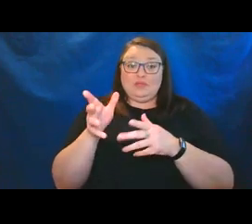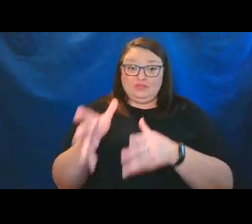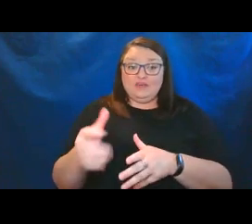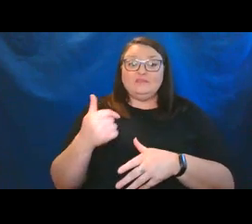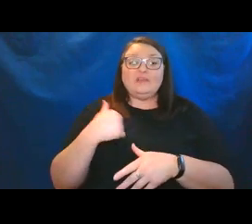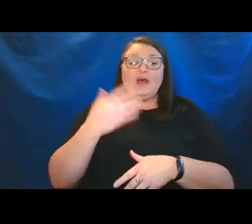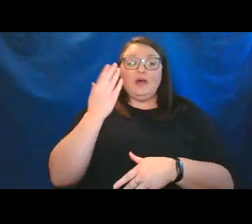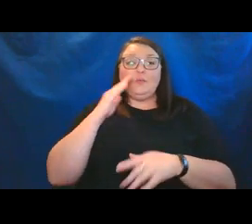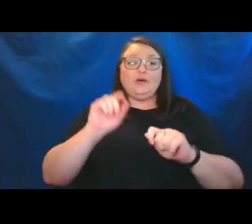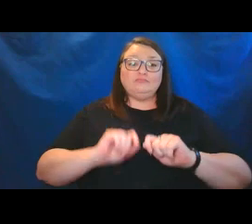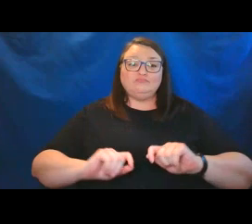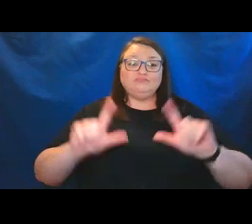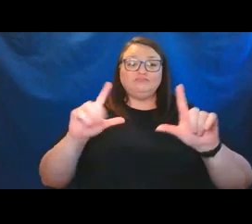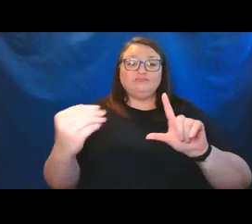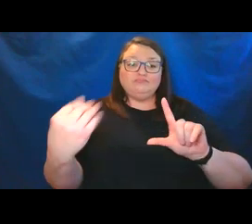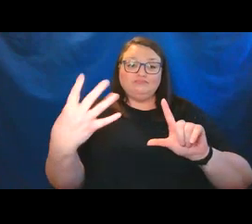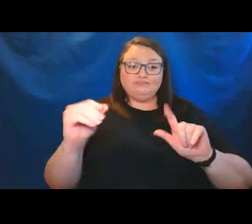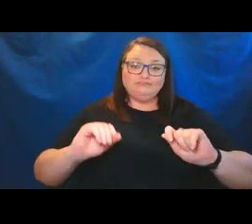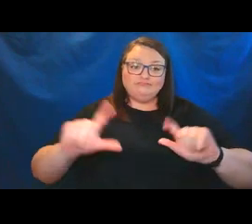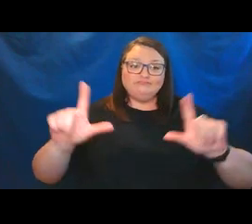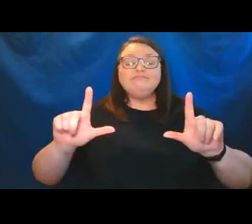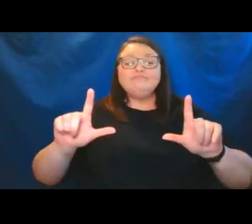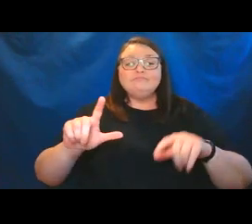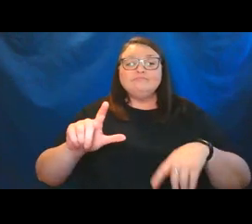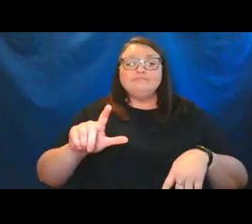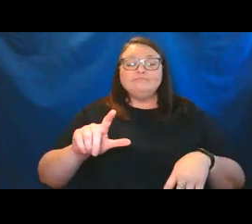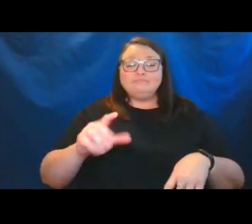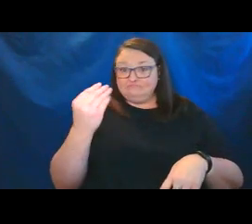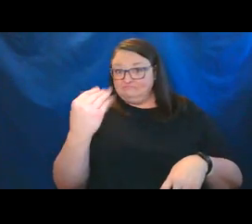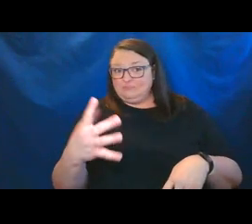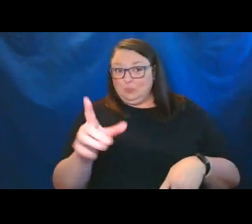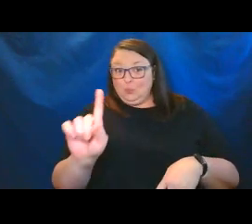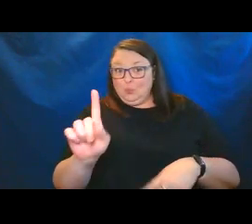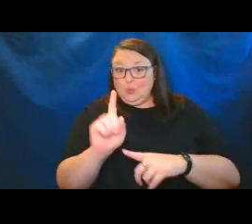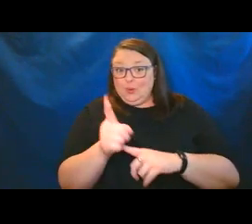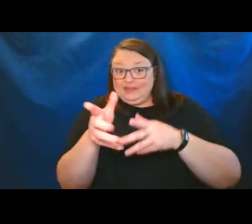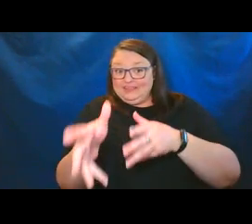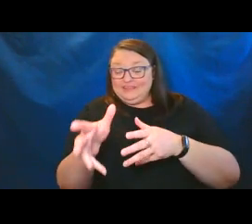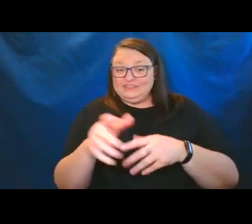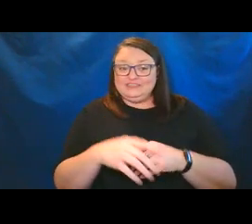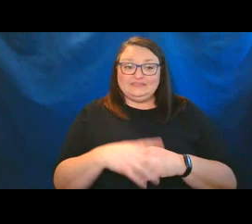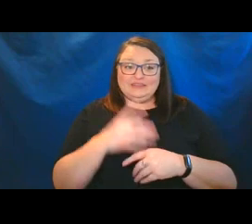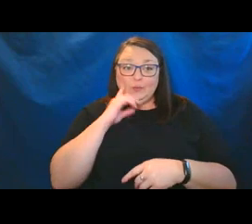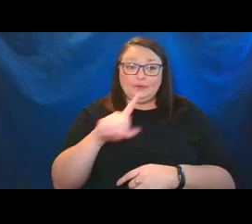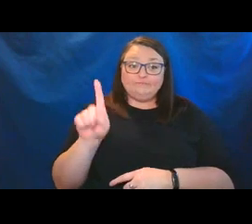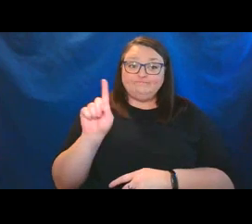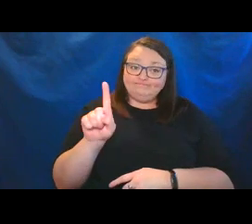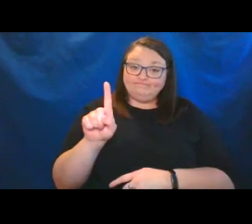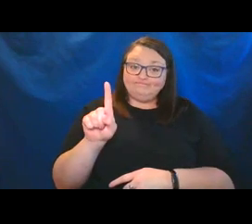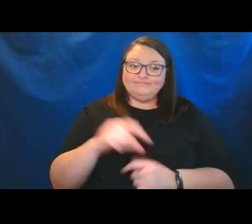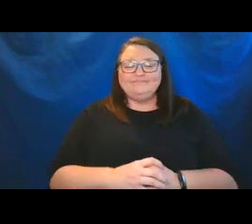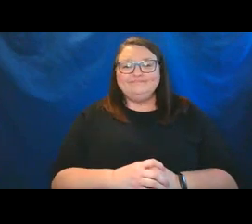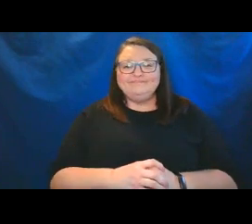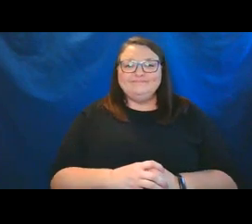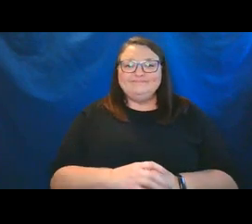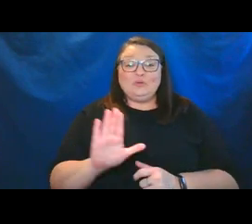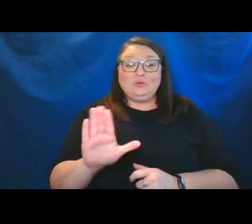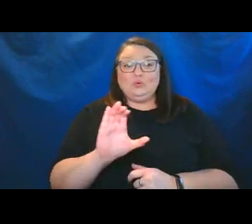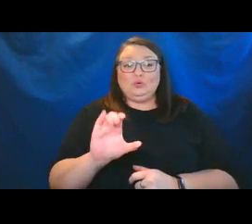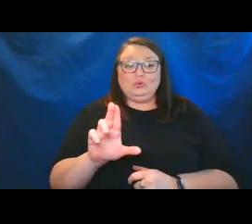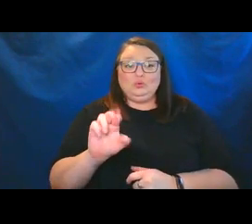come back onto screen and let you know you have 1 minute left by holding a finger up, and that's your